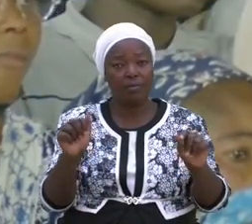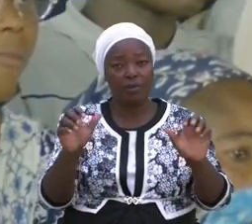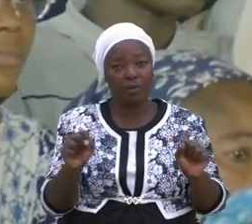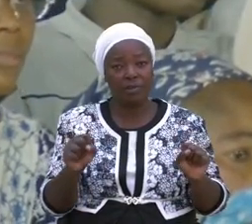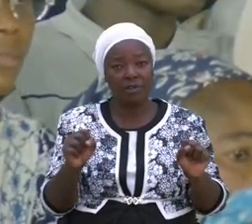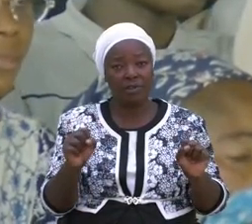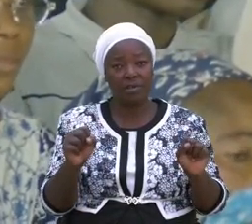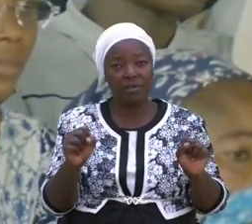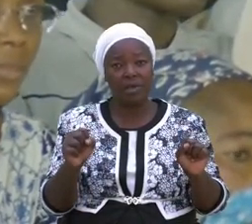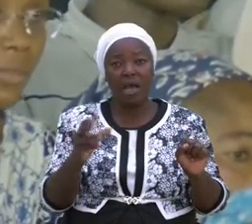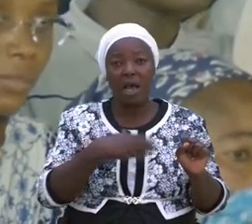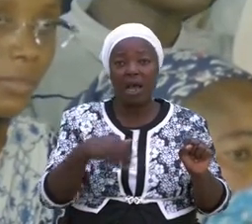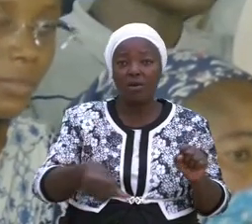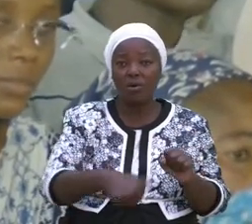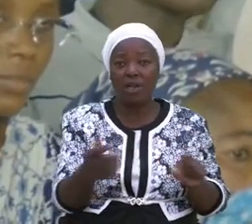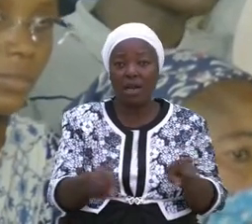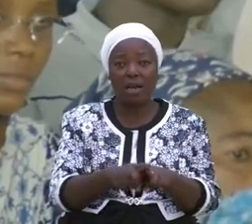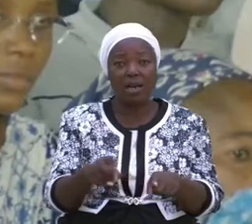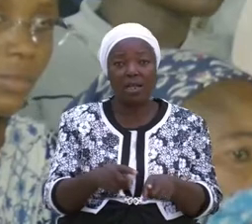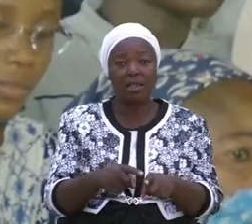and others like him.